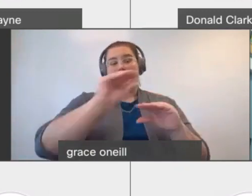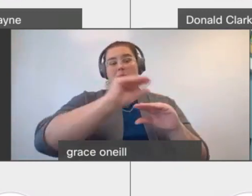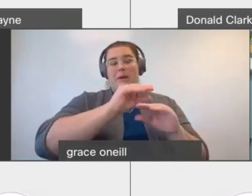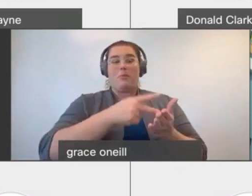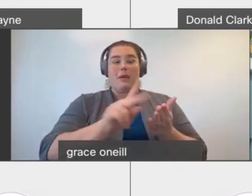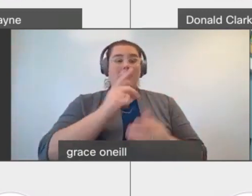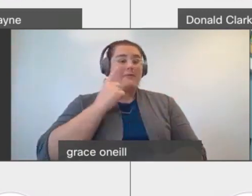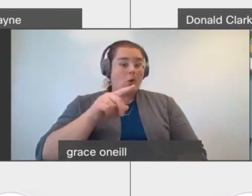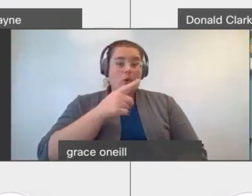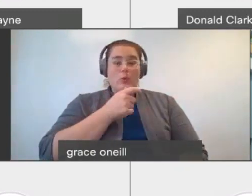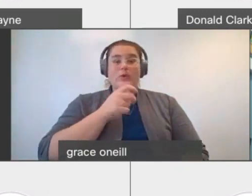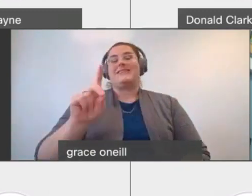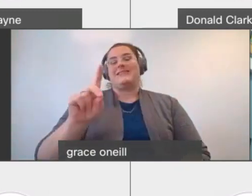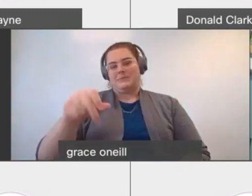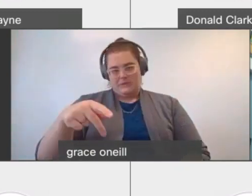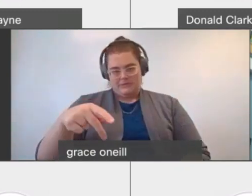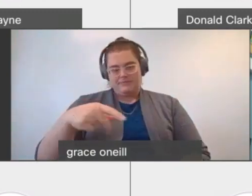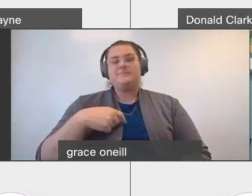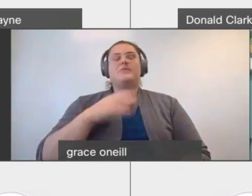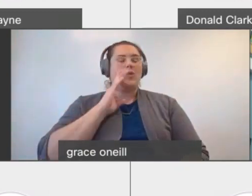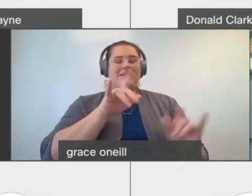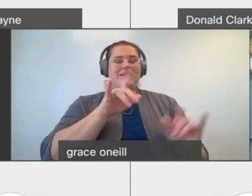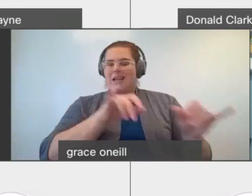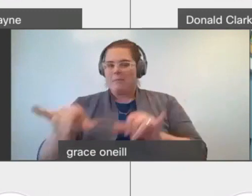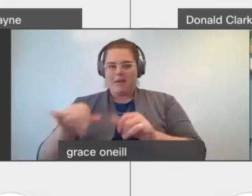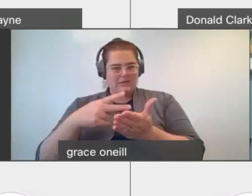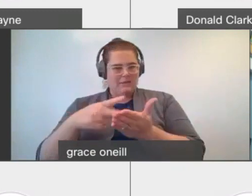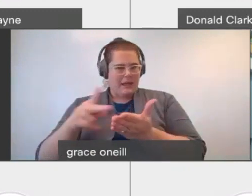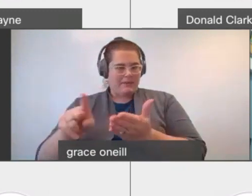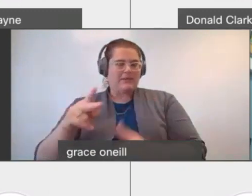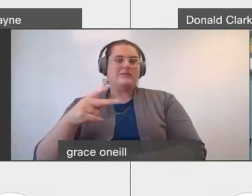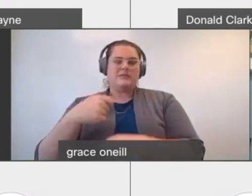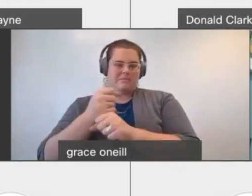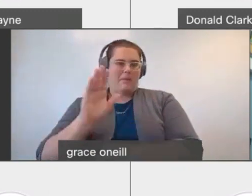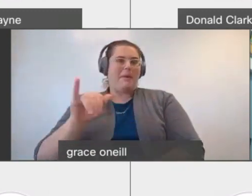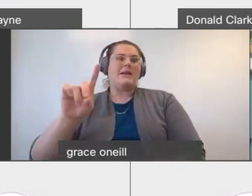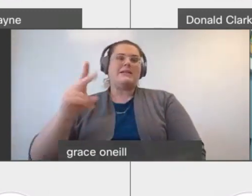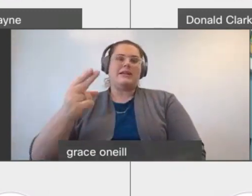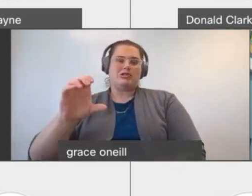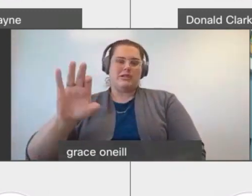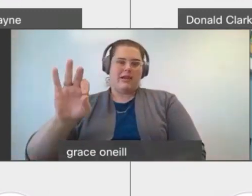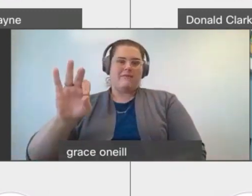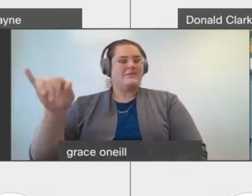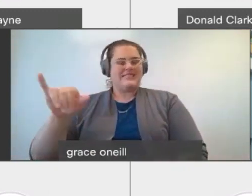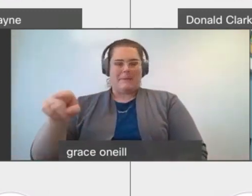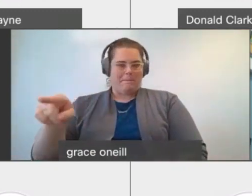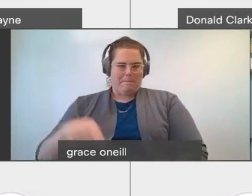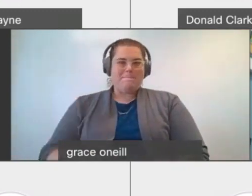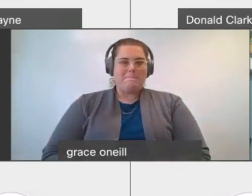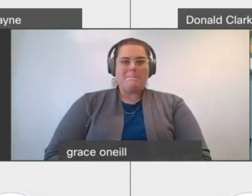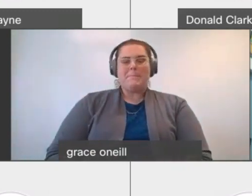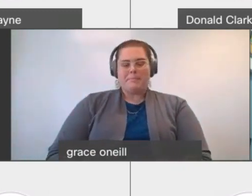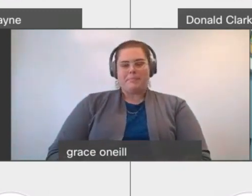the same as the payment that is being made by DHCF right now.